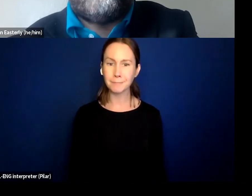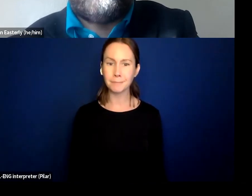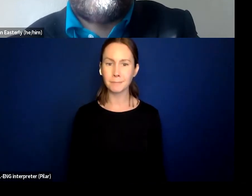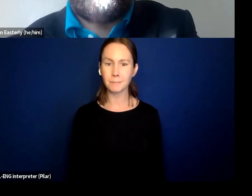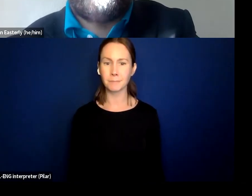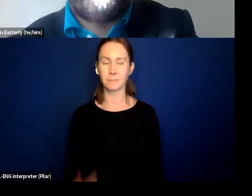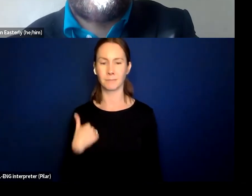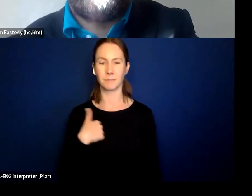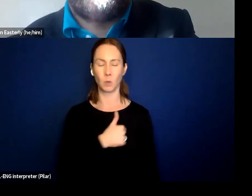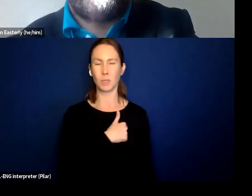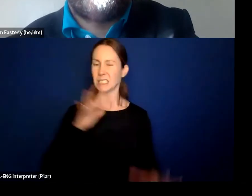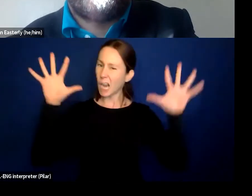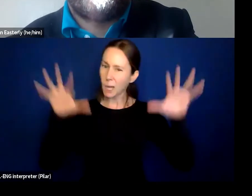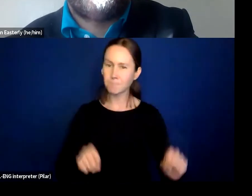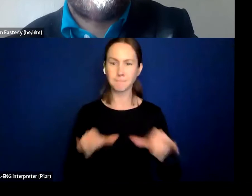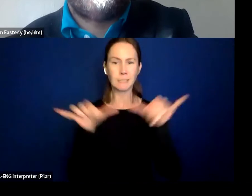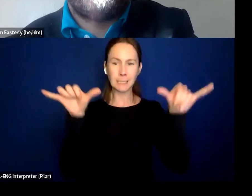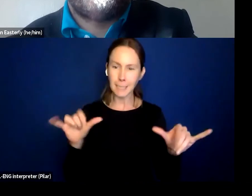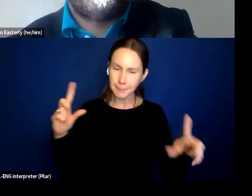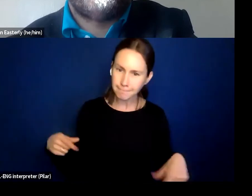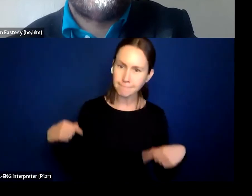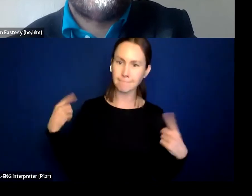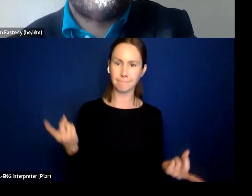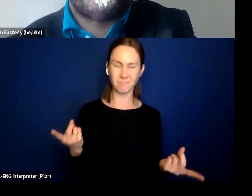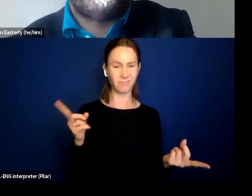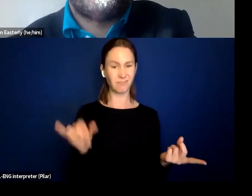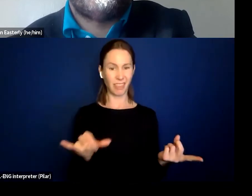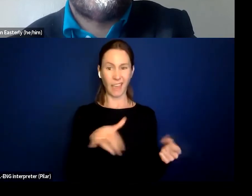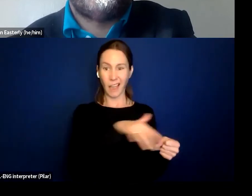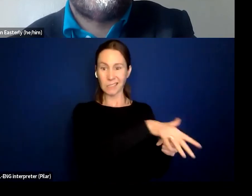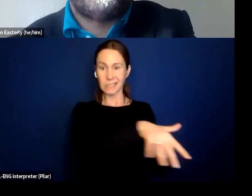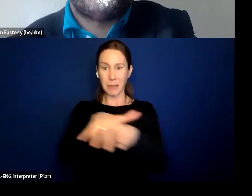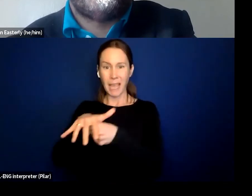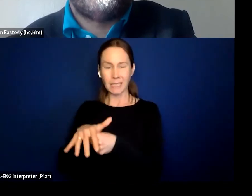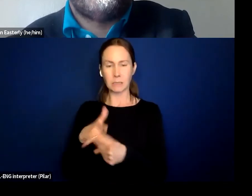the walls of these rooms that historically have been very closed,